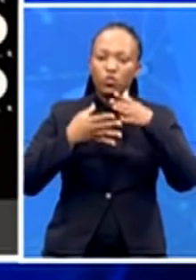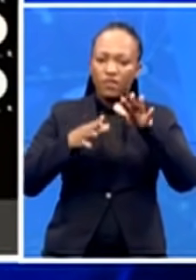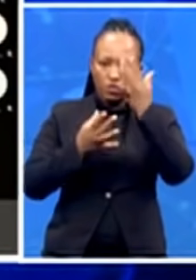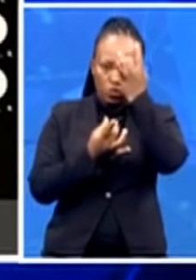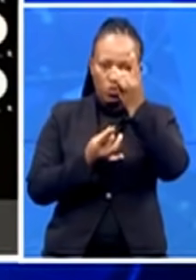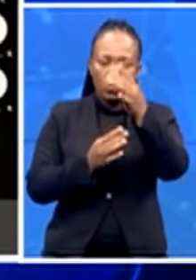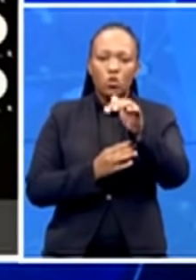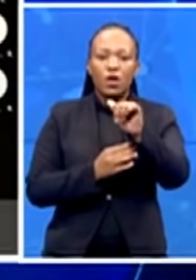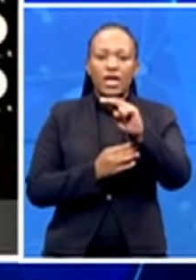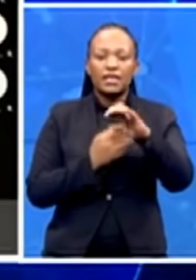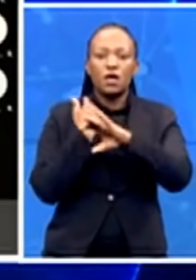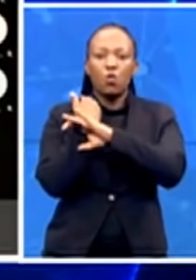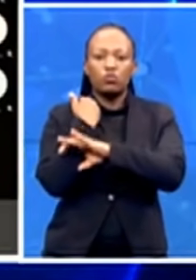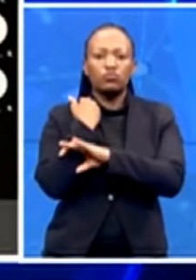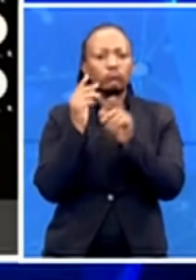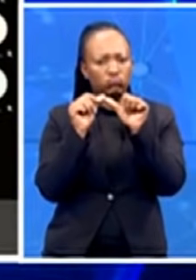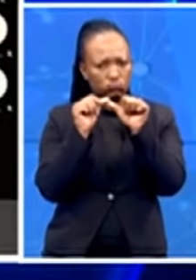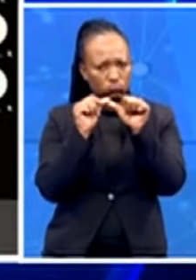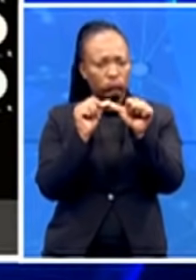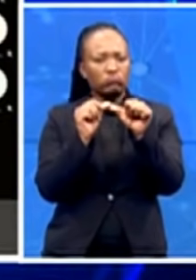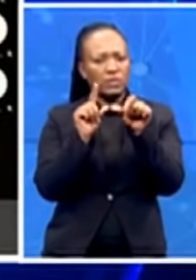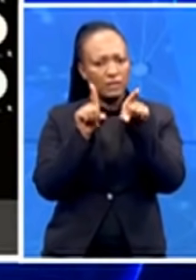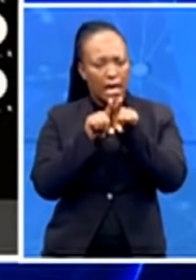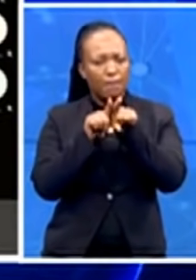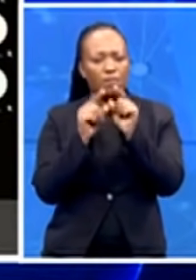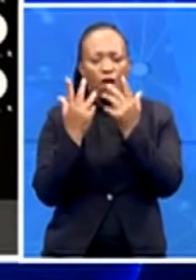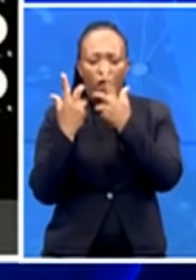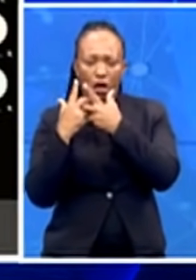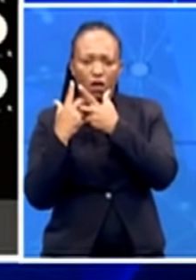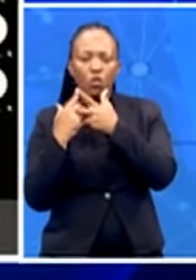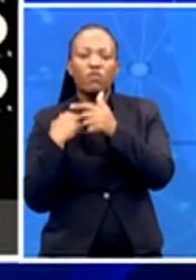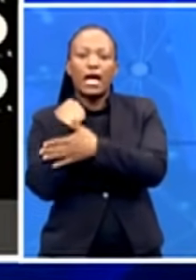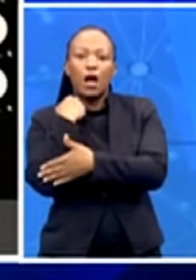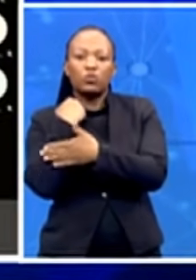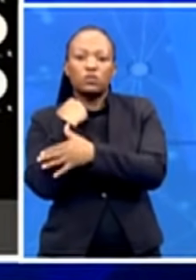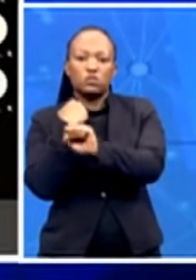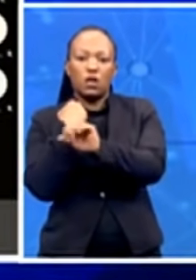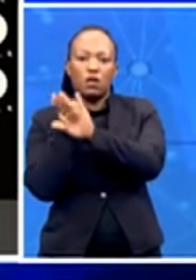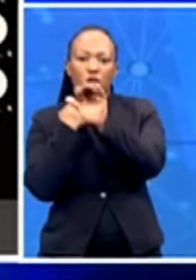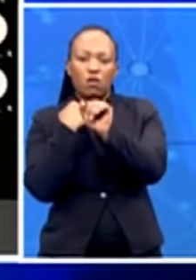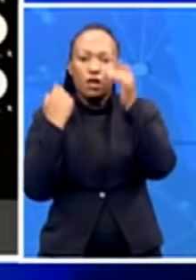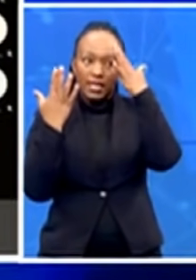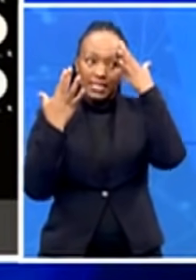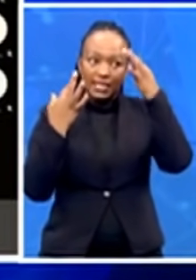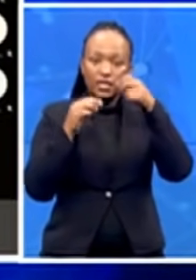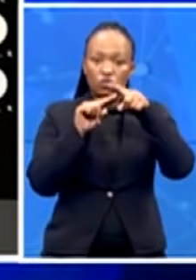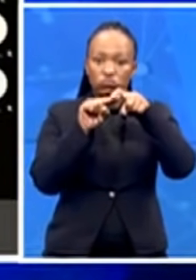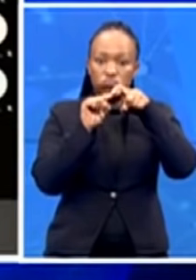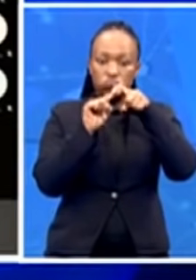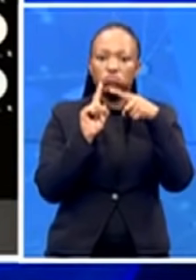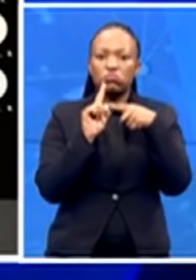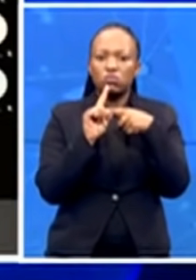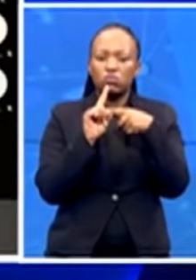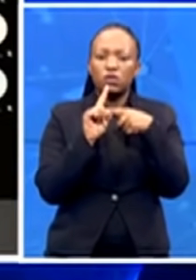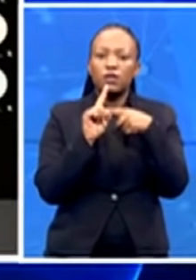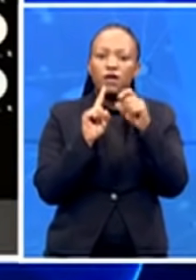consistent with that of the country, and that the decision to suspend Mr. Magashule was A, effected in terms of